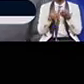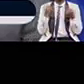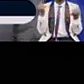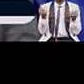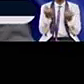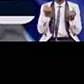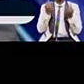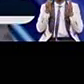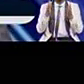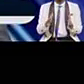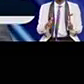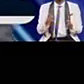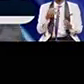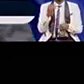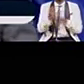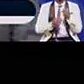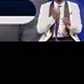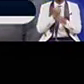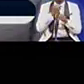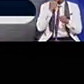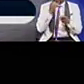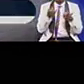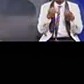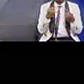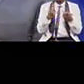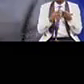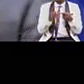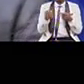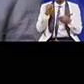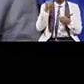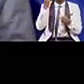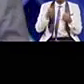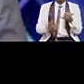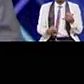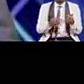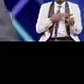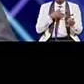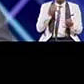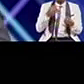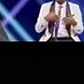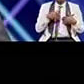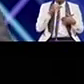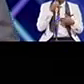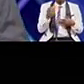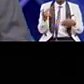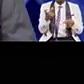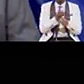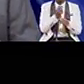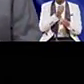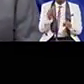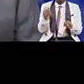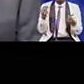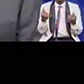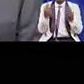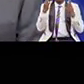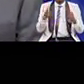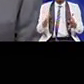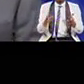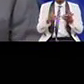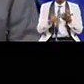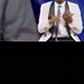The year is coming to an end, and you've never won a soul. Are you comfortable?